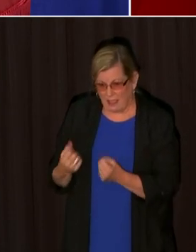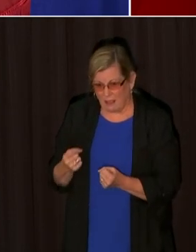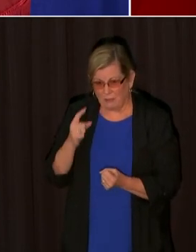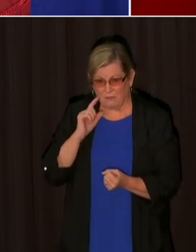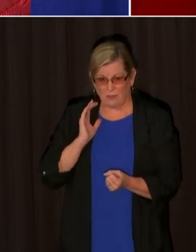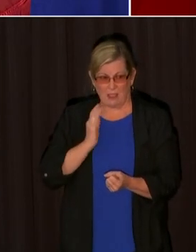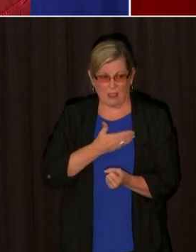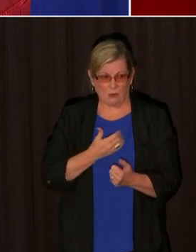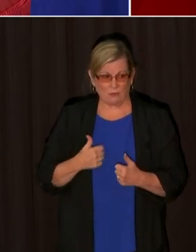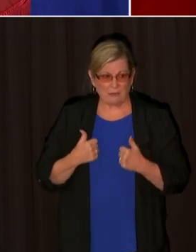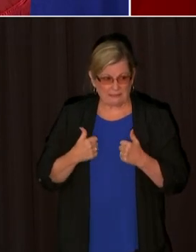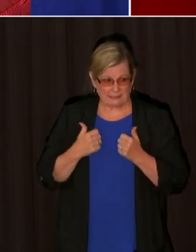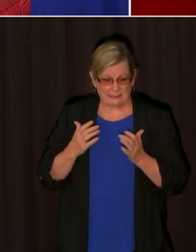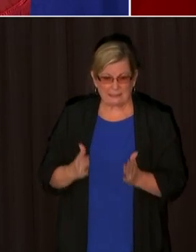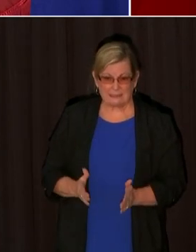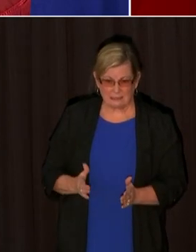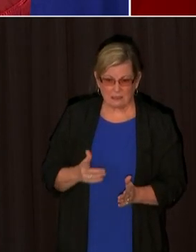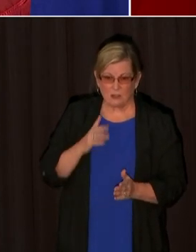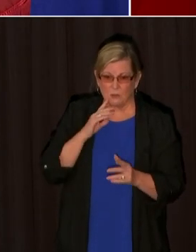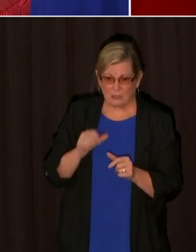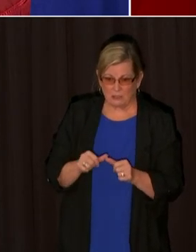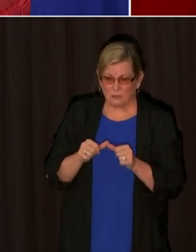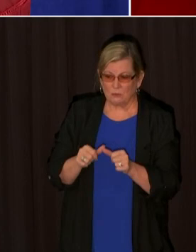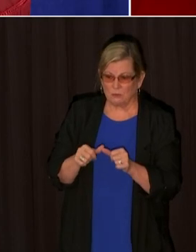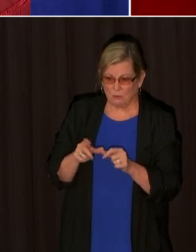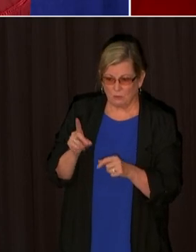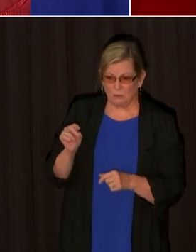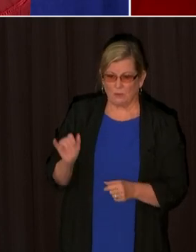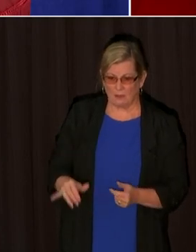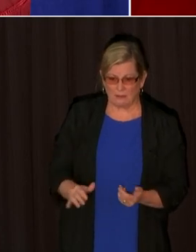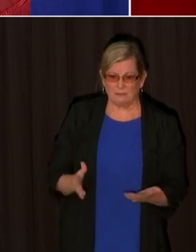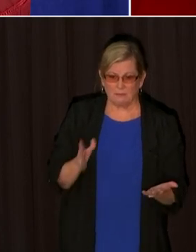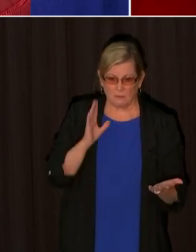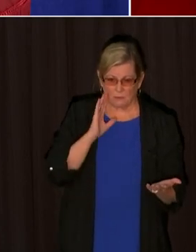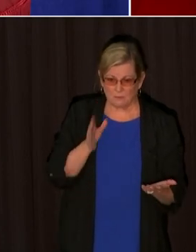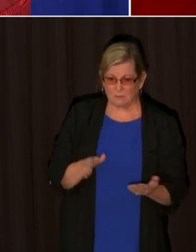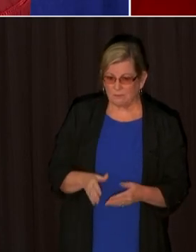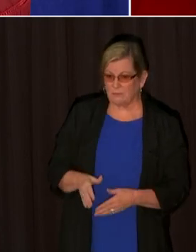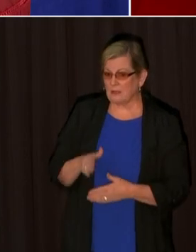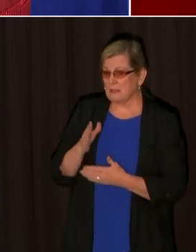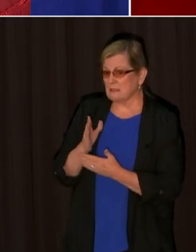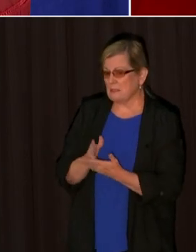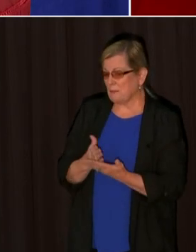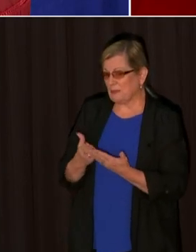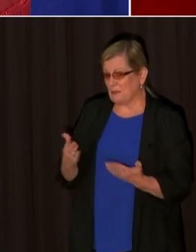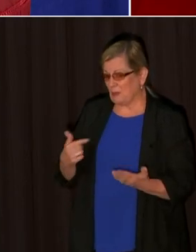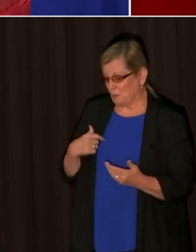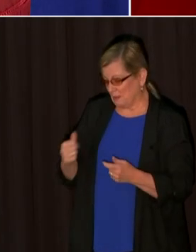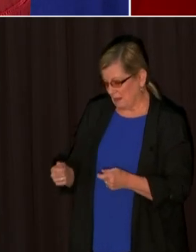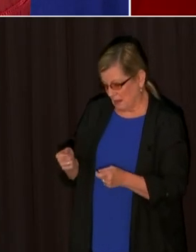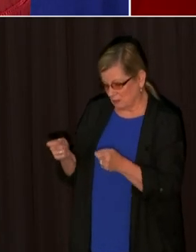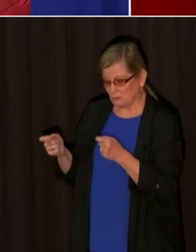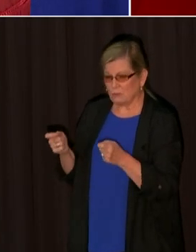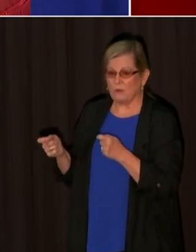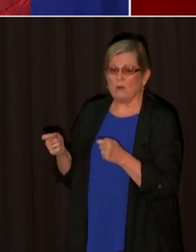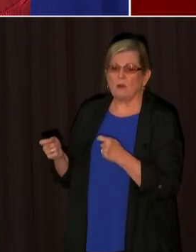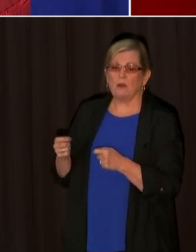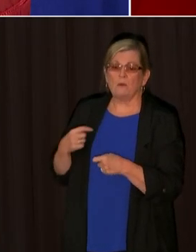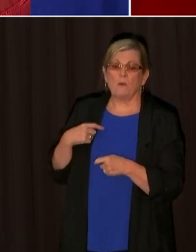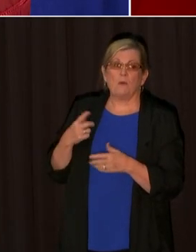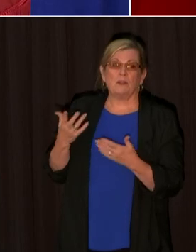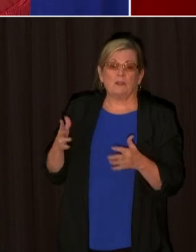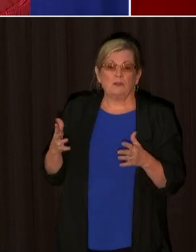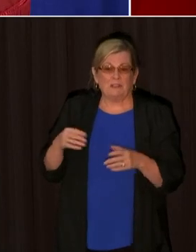and we're going to continue to do that. There's some things that are within our control, what we do within the borders of the District